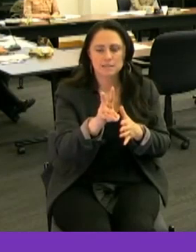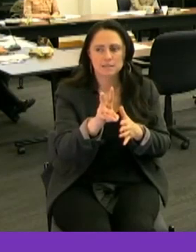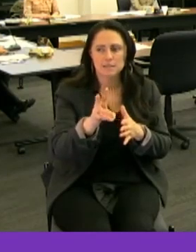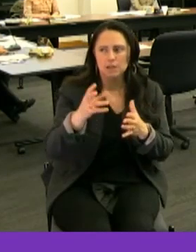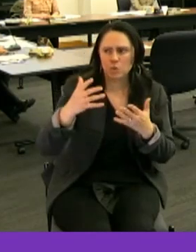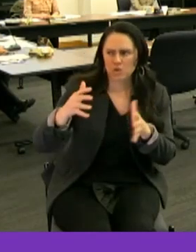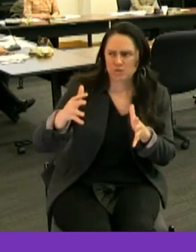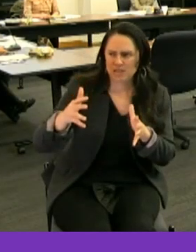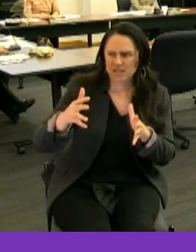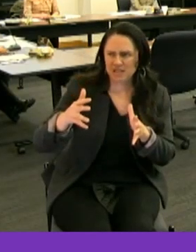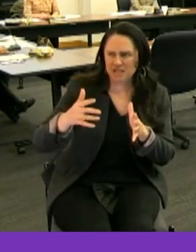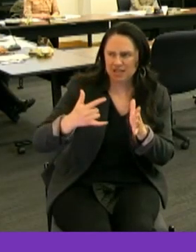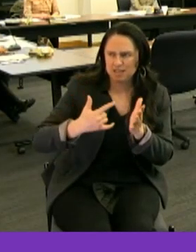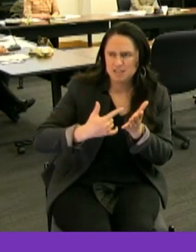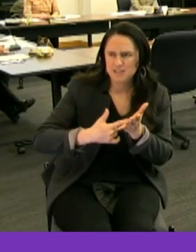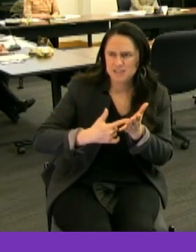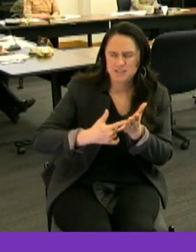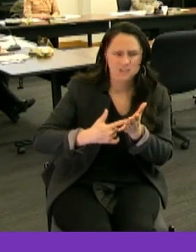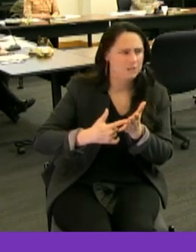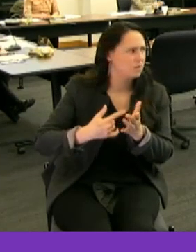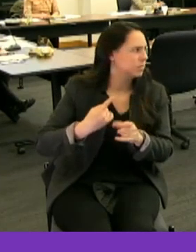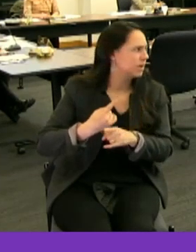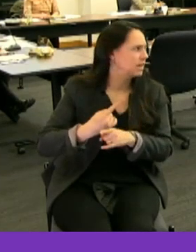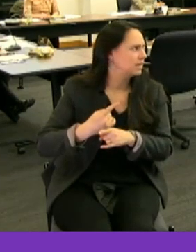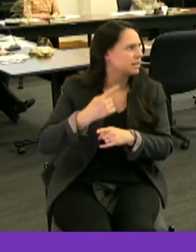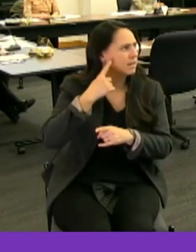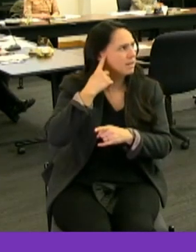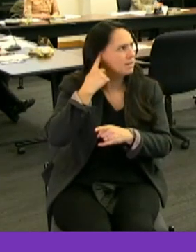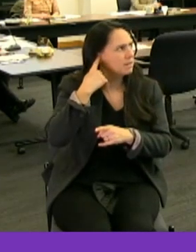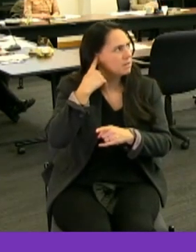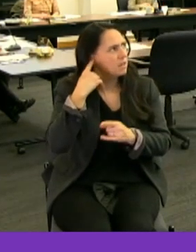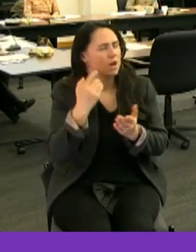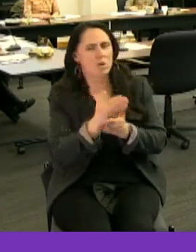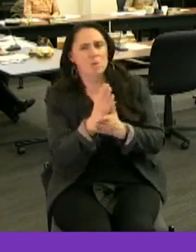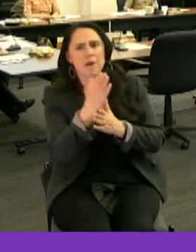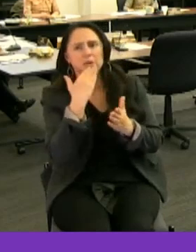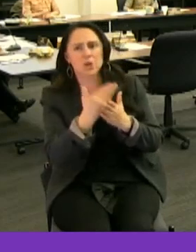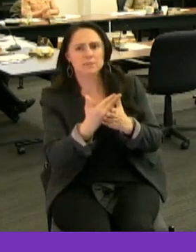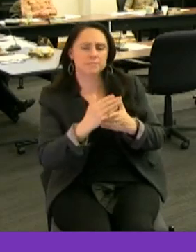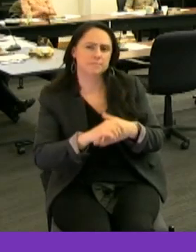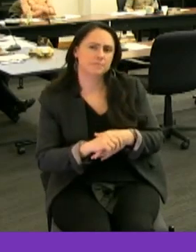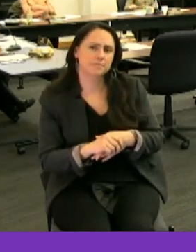are already approved. Those are all approved under consent. All right, good.